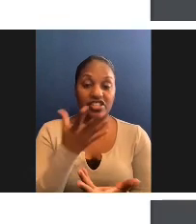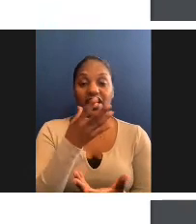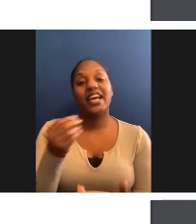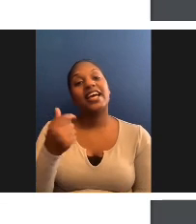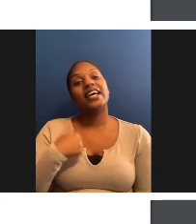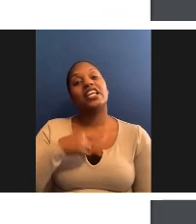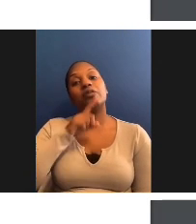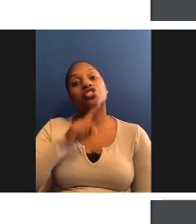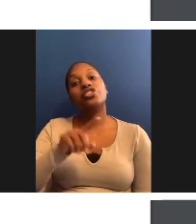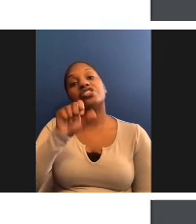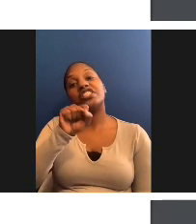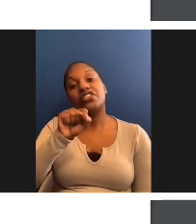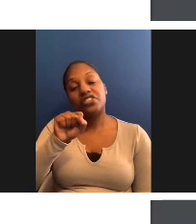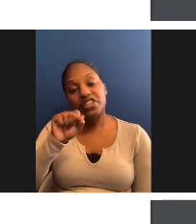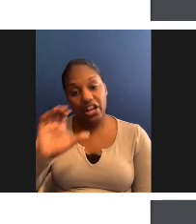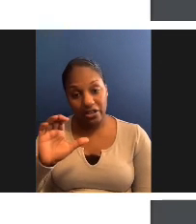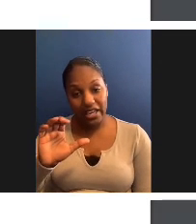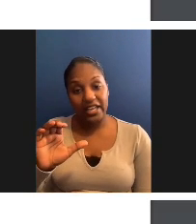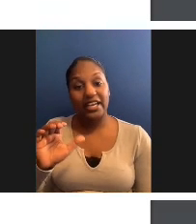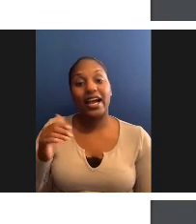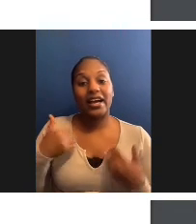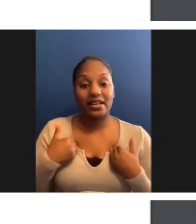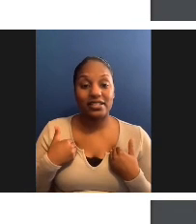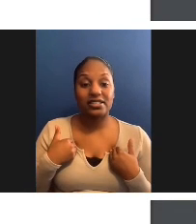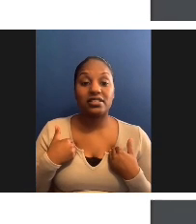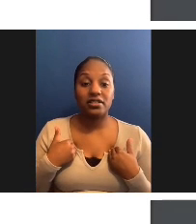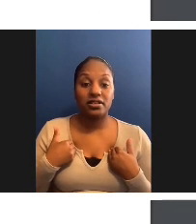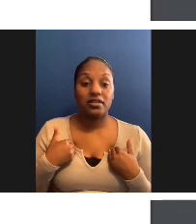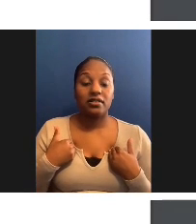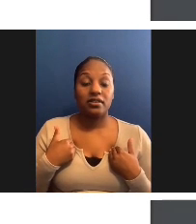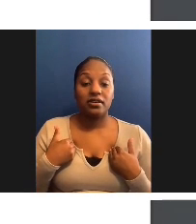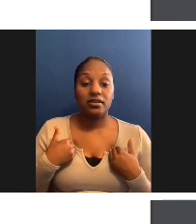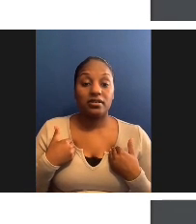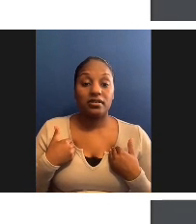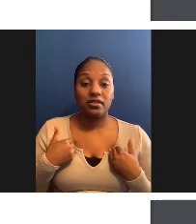South Carolina has a